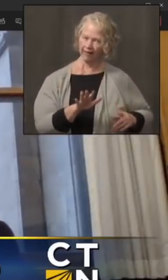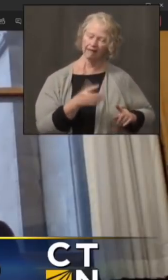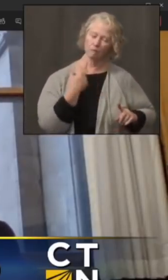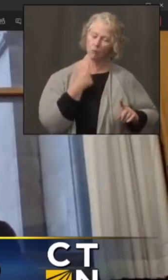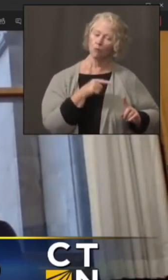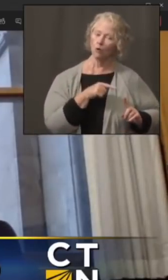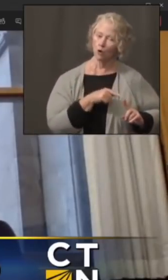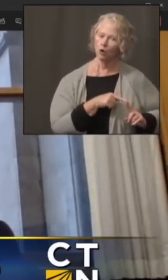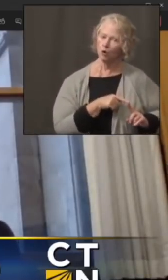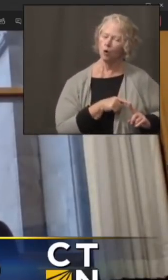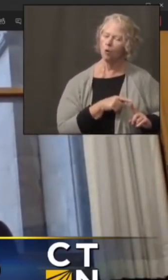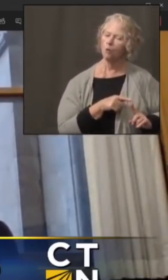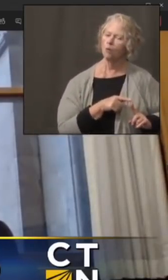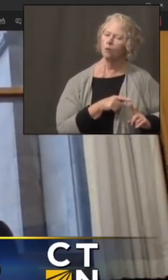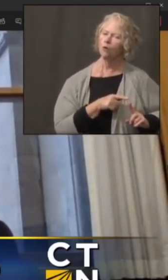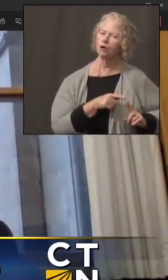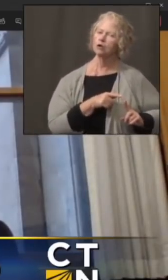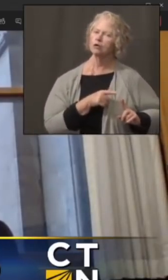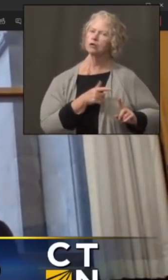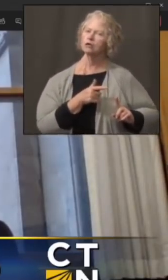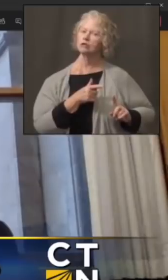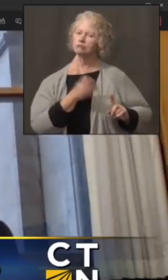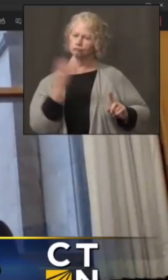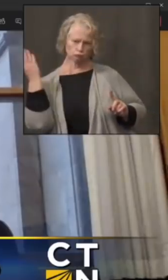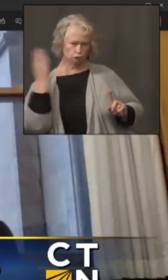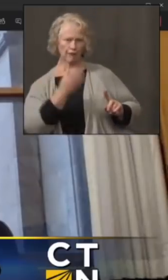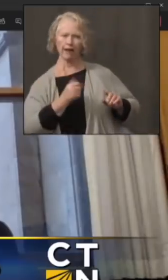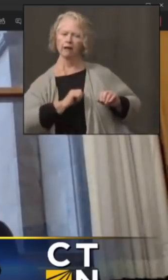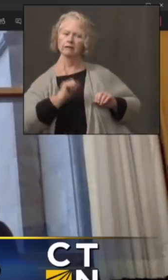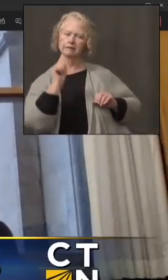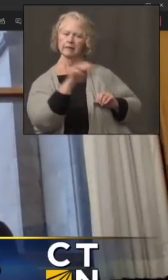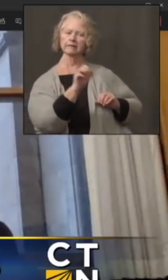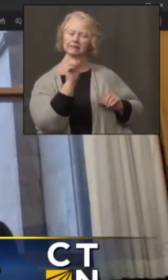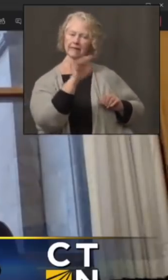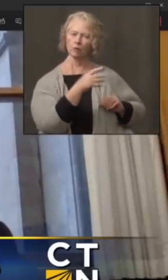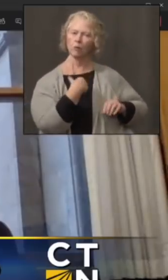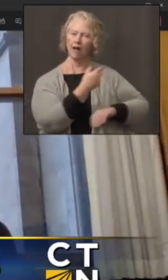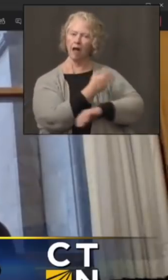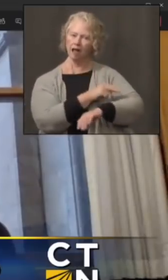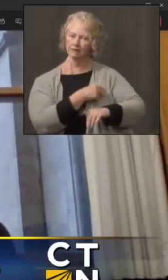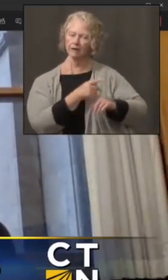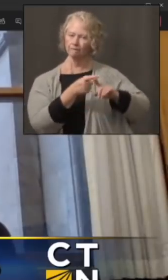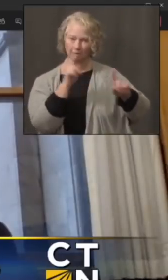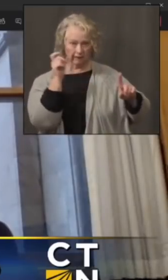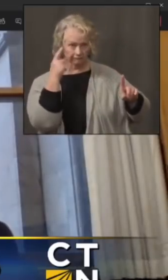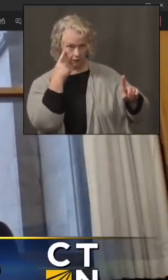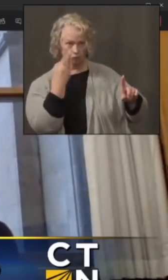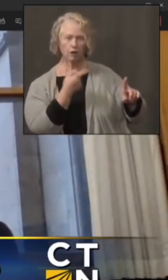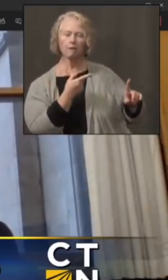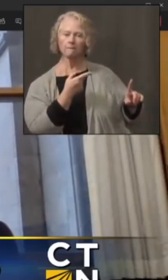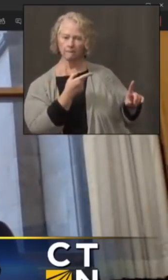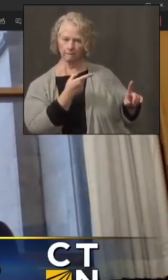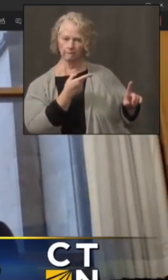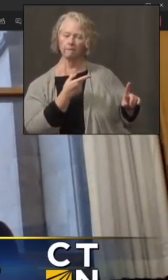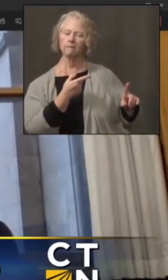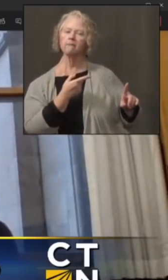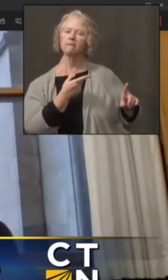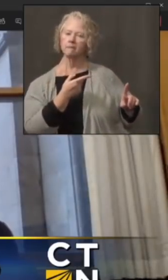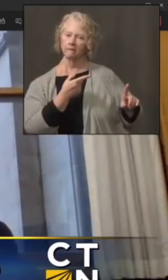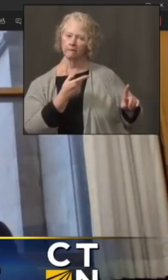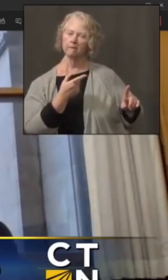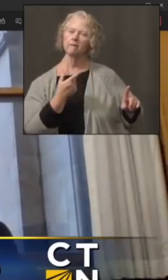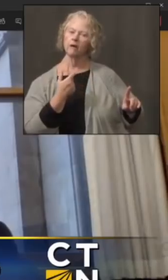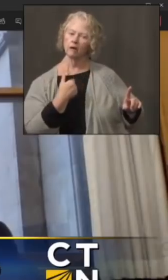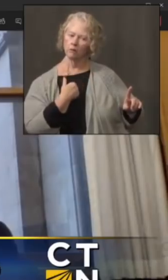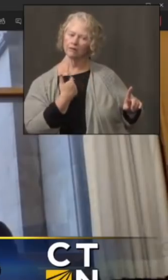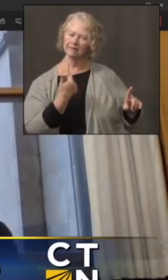N95s, medical grade N95s, continue to be direct shipped to our hospitals, in particular by the federal government, who continue to play an involved role in the supply